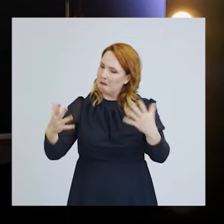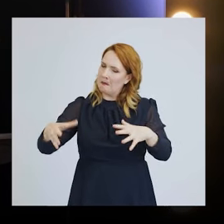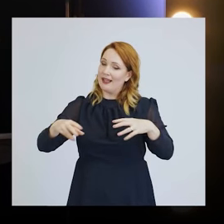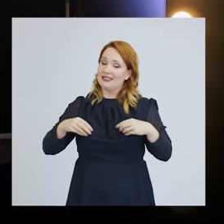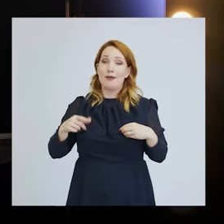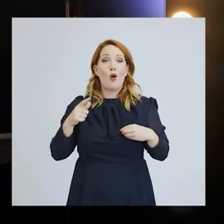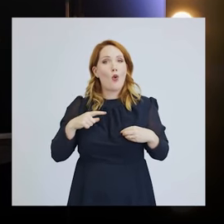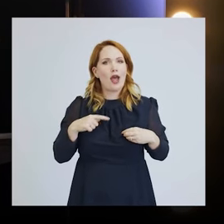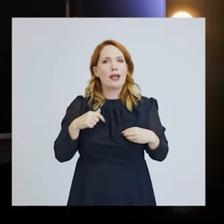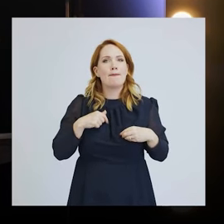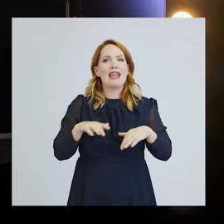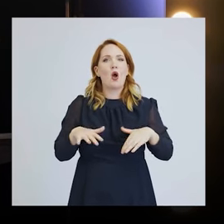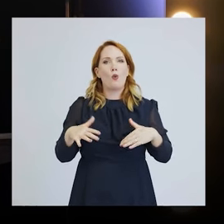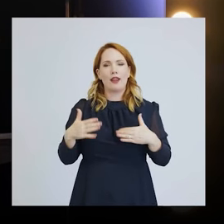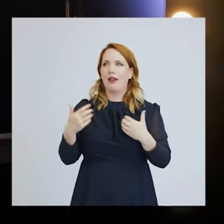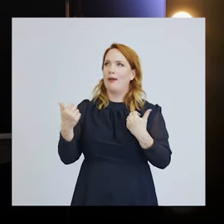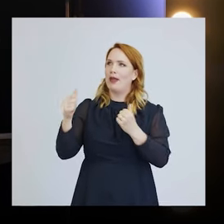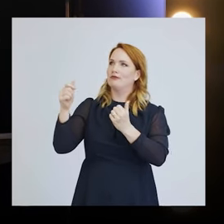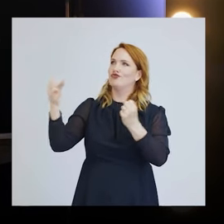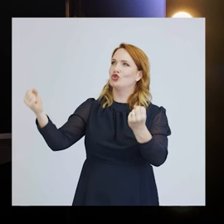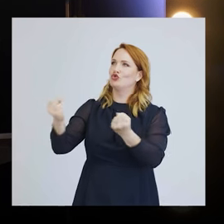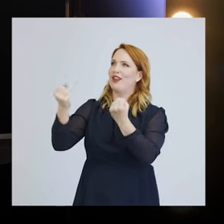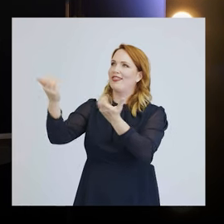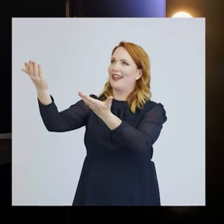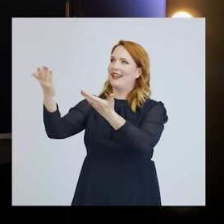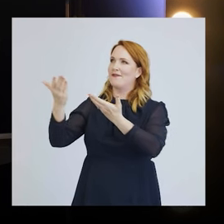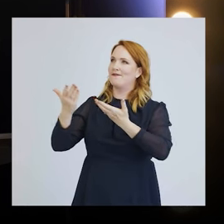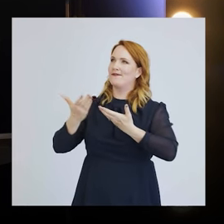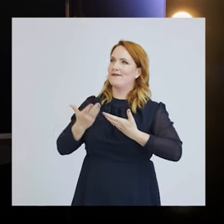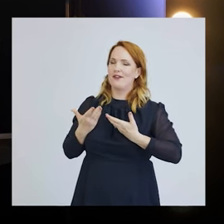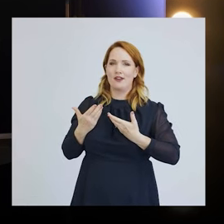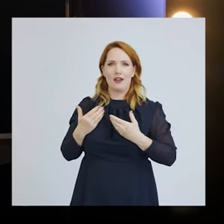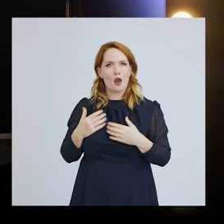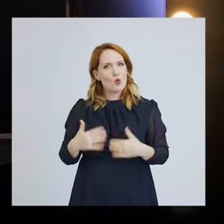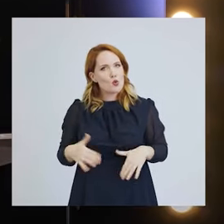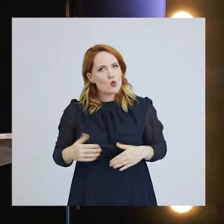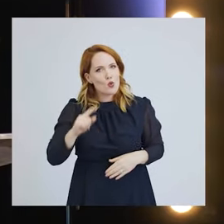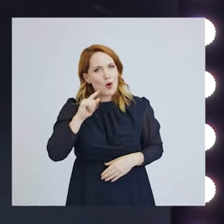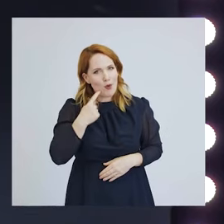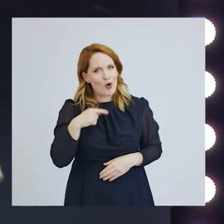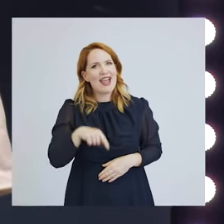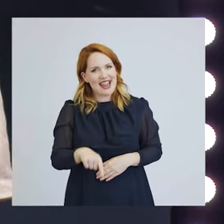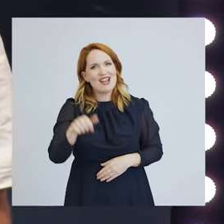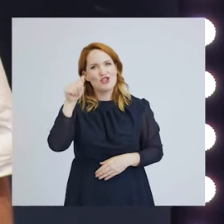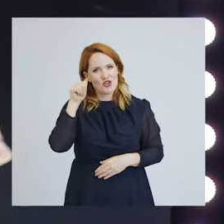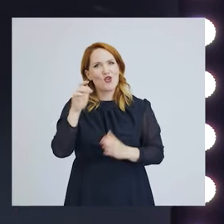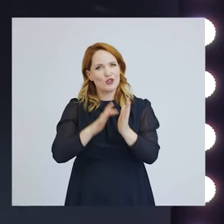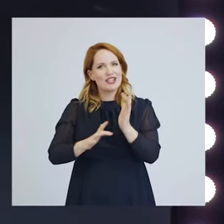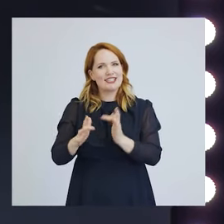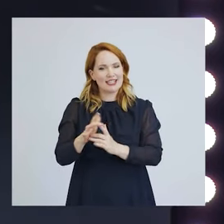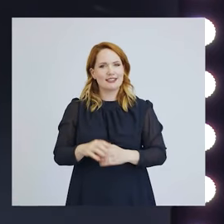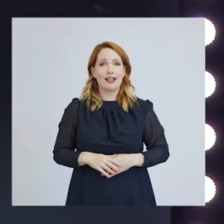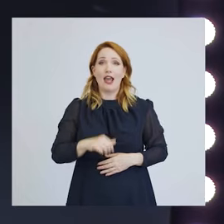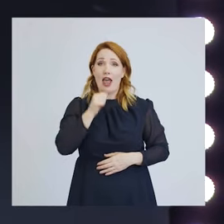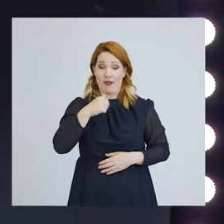and persecution and difficulties. For when I am weak, then I am strong. Man, that